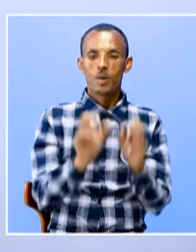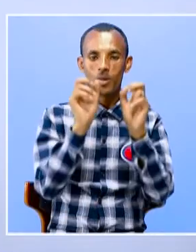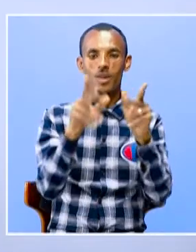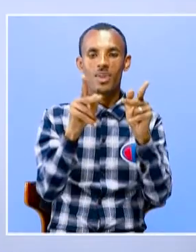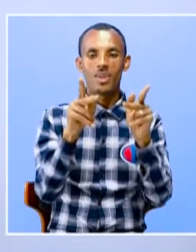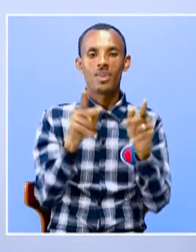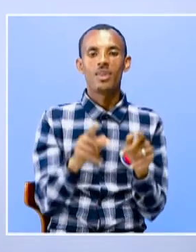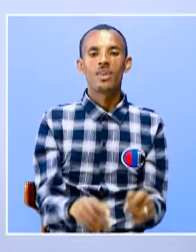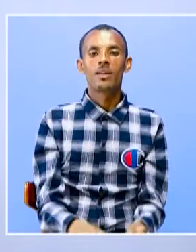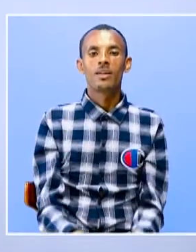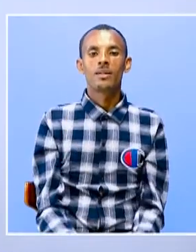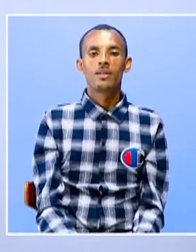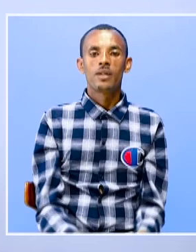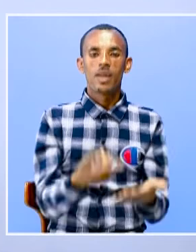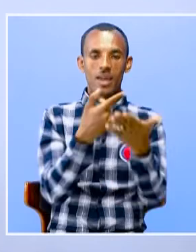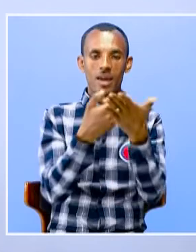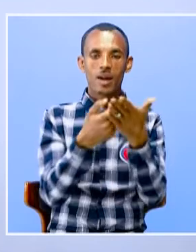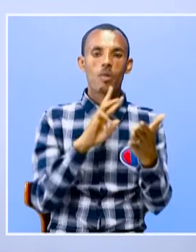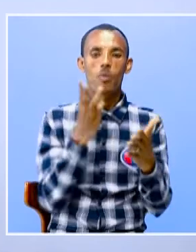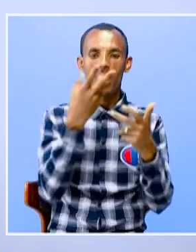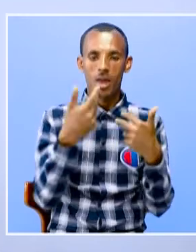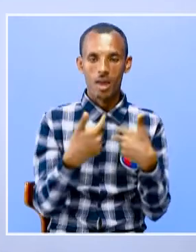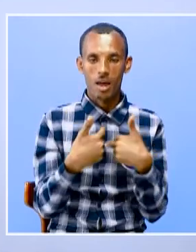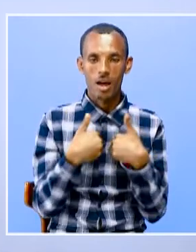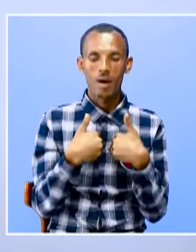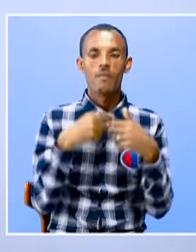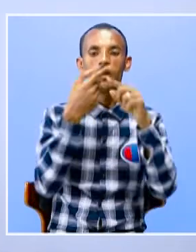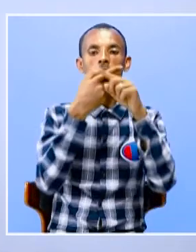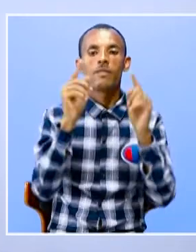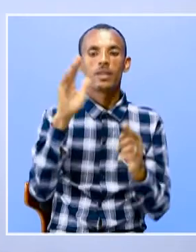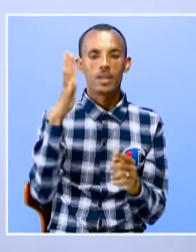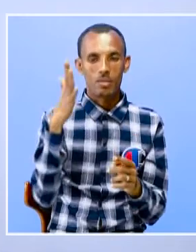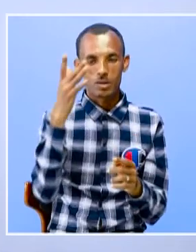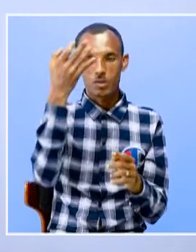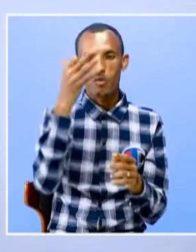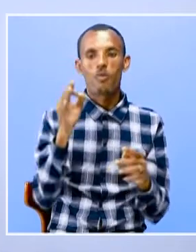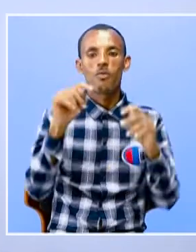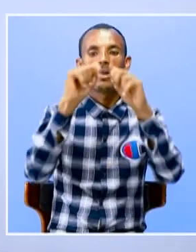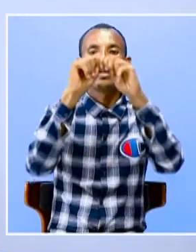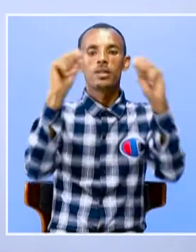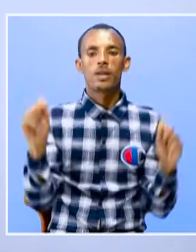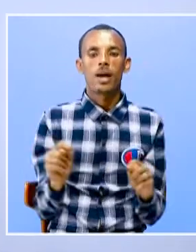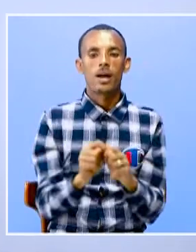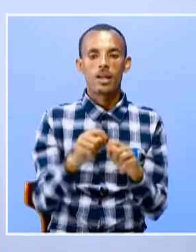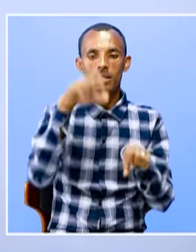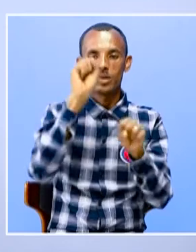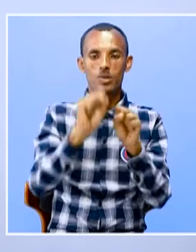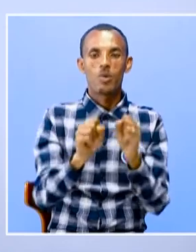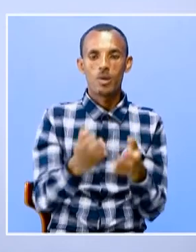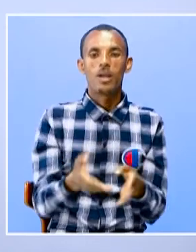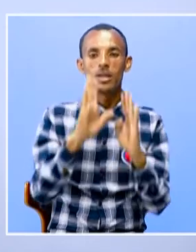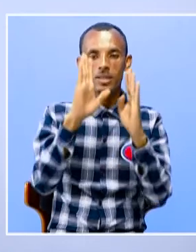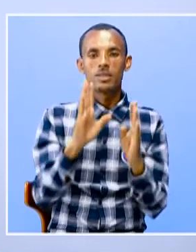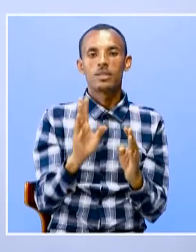Okay, here we have different types of triangle. So let's